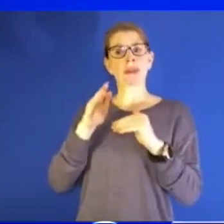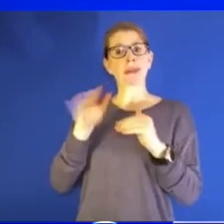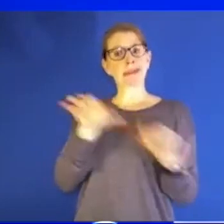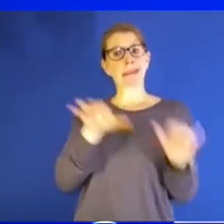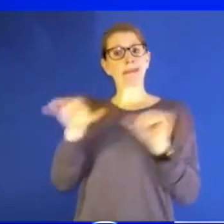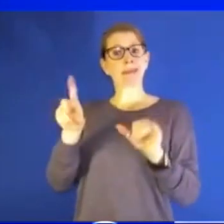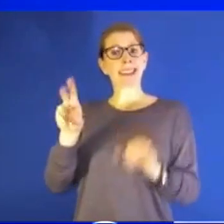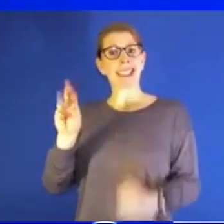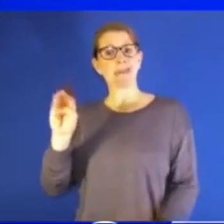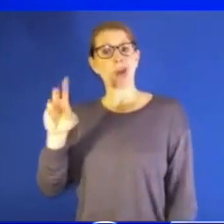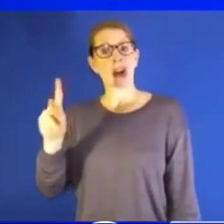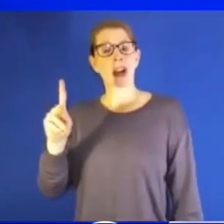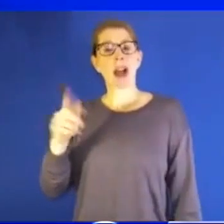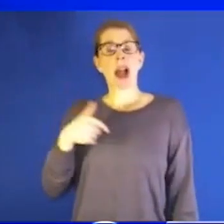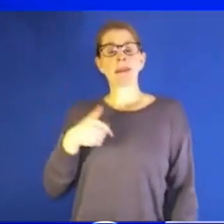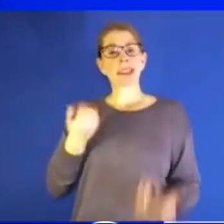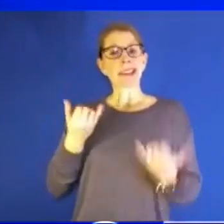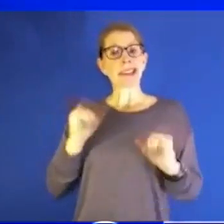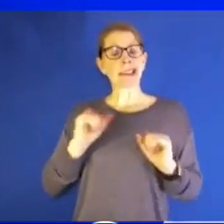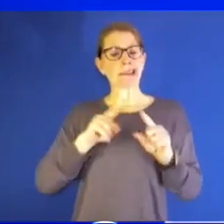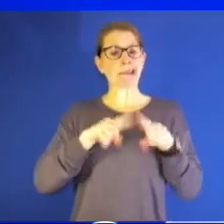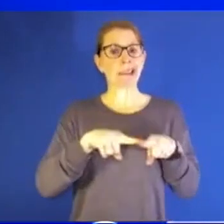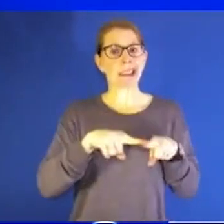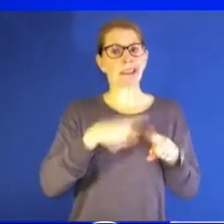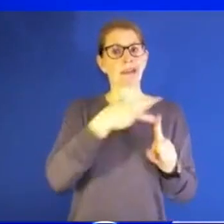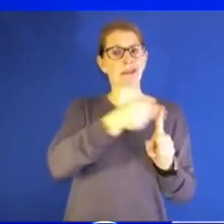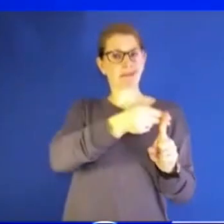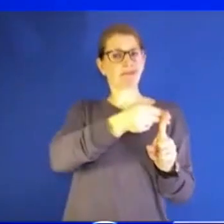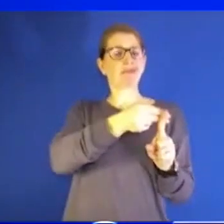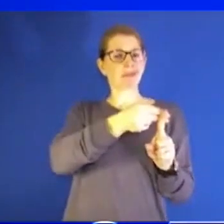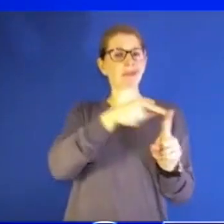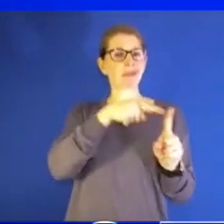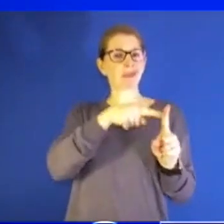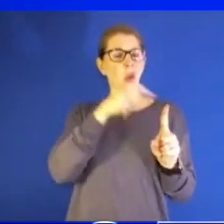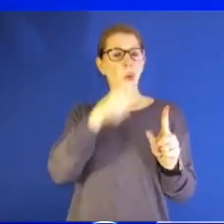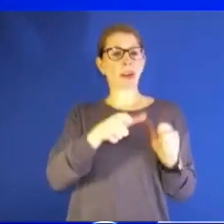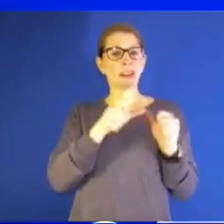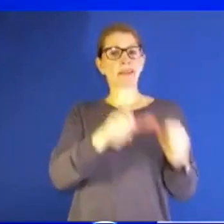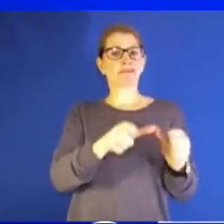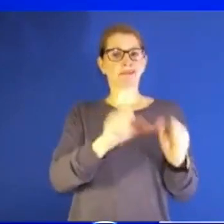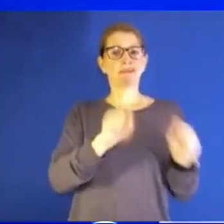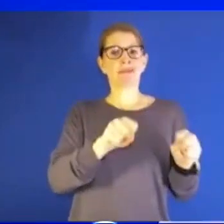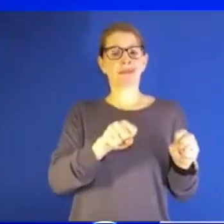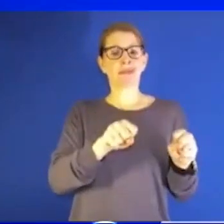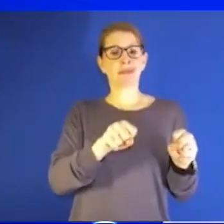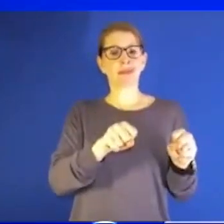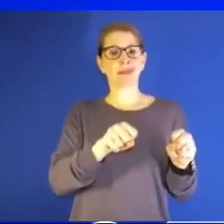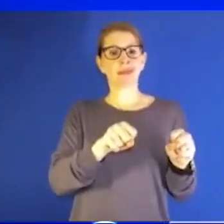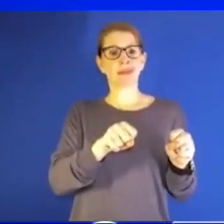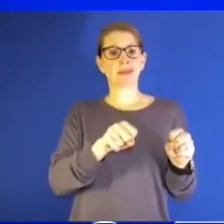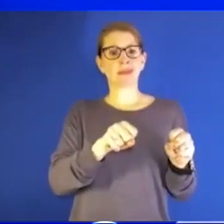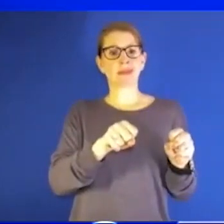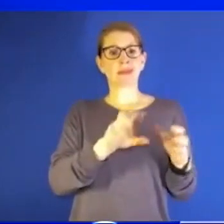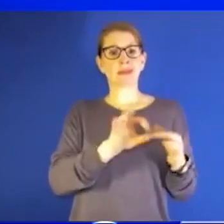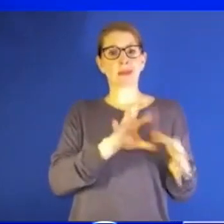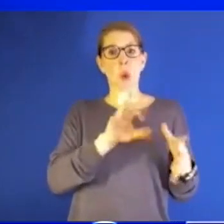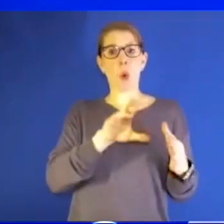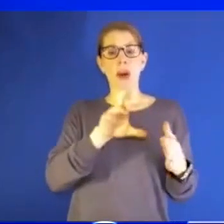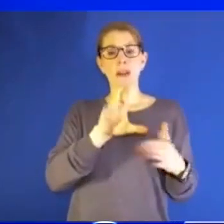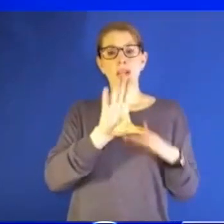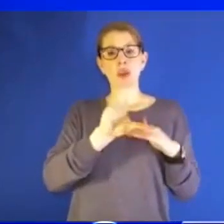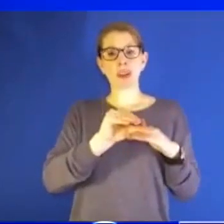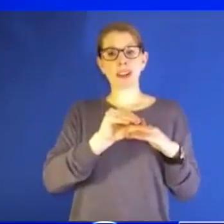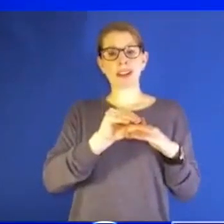hanging my hat on that vaccination is the way that we are going to continue to be able to release or decrease some of these